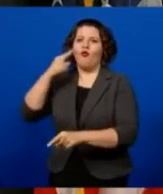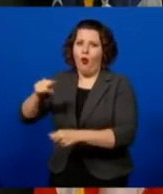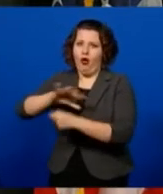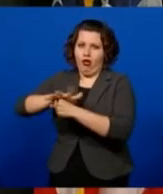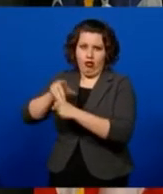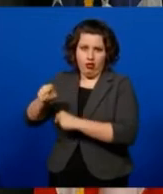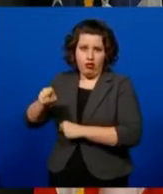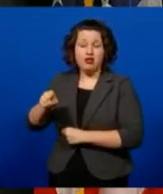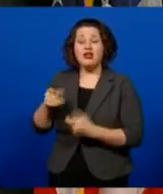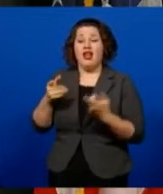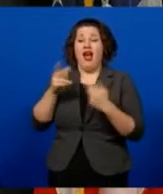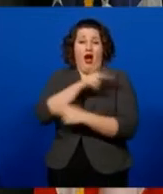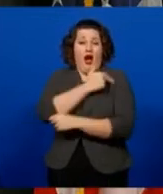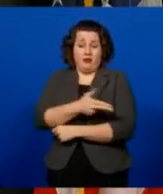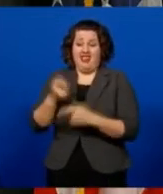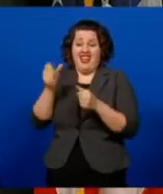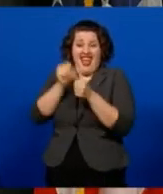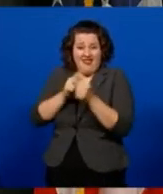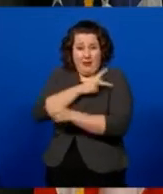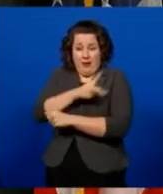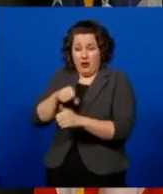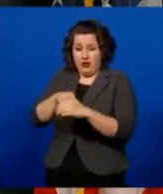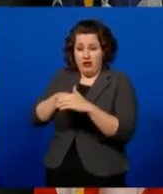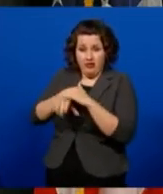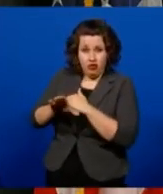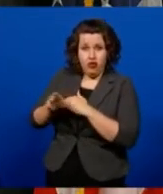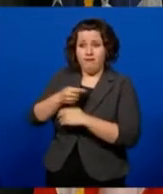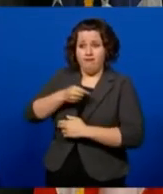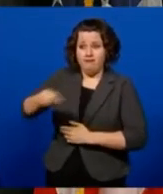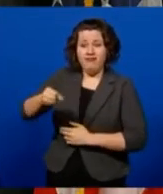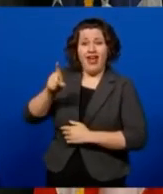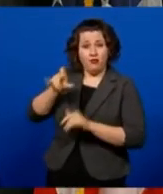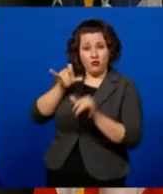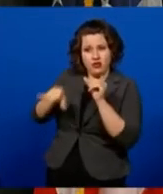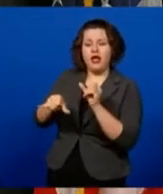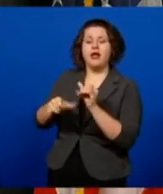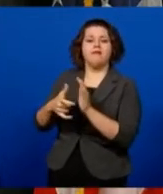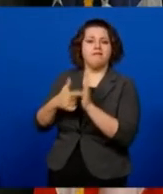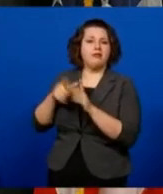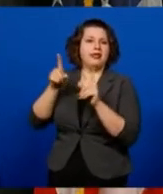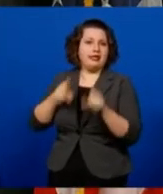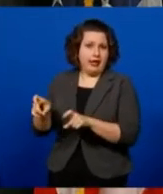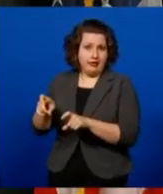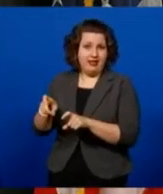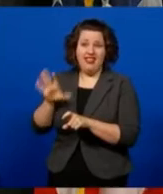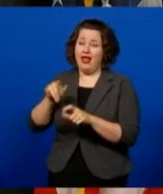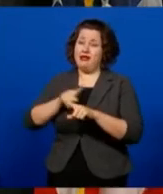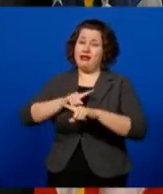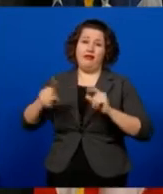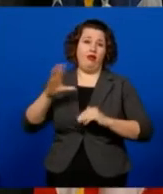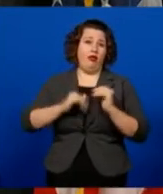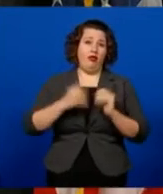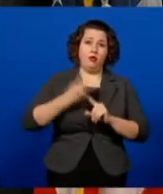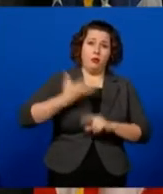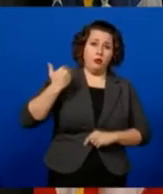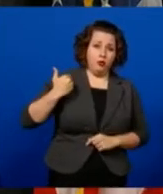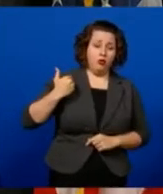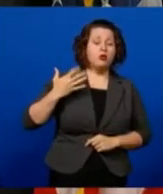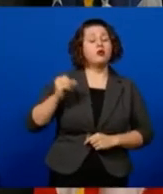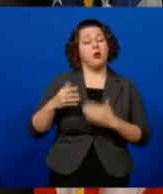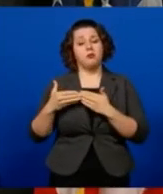when they're admitted, which is a big change from where we were just a few months ago. So moving